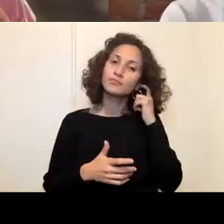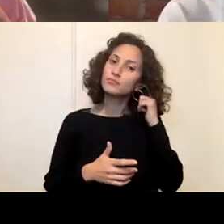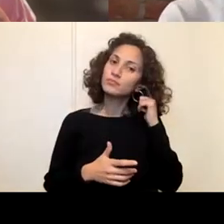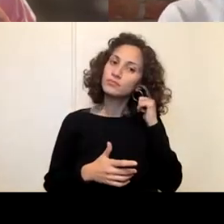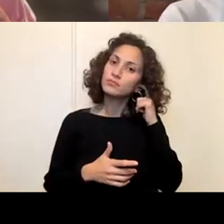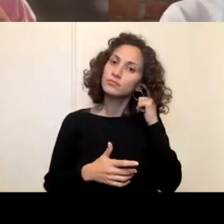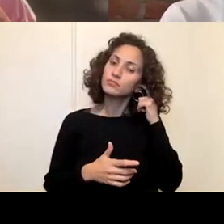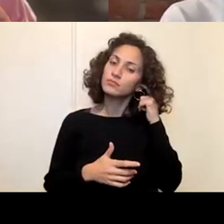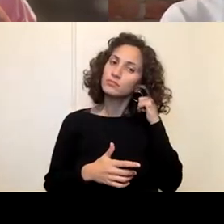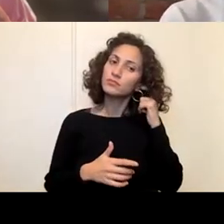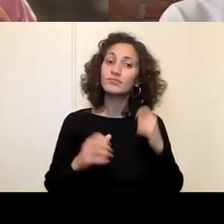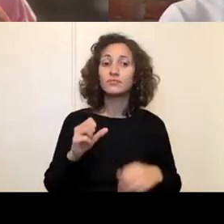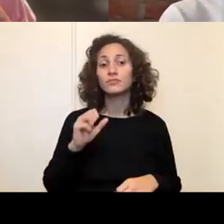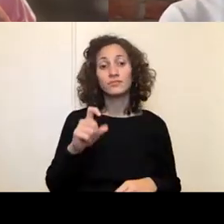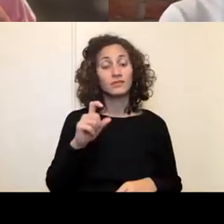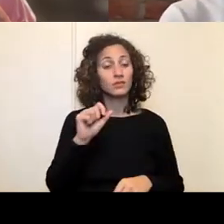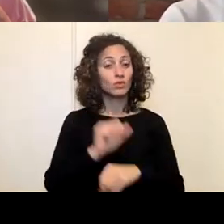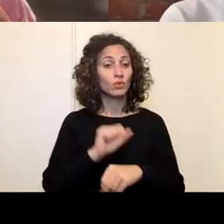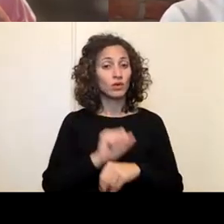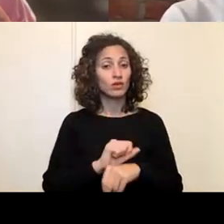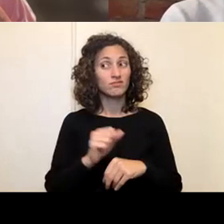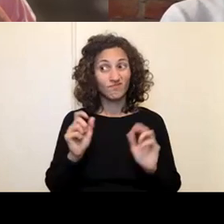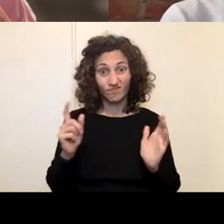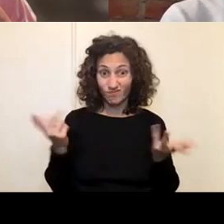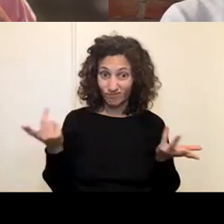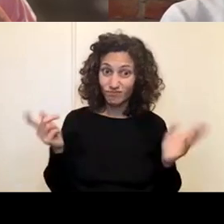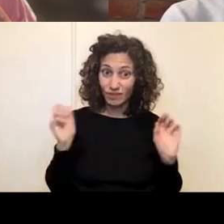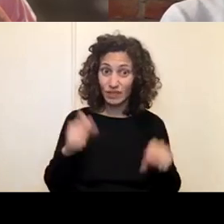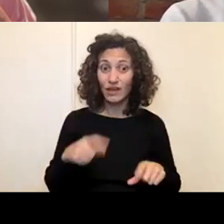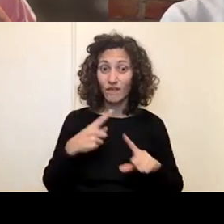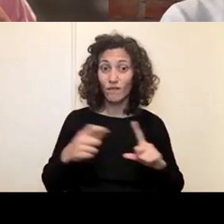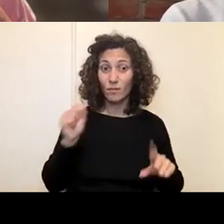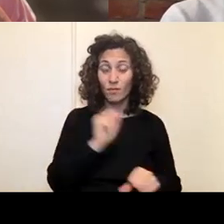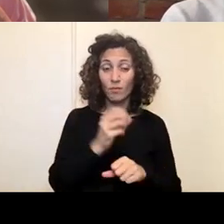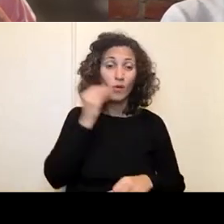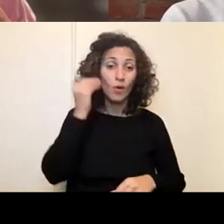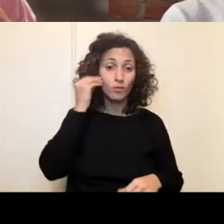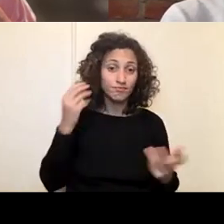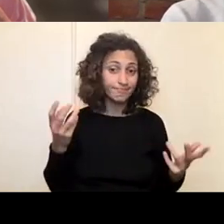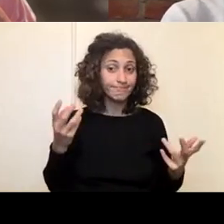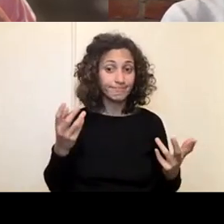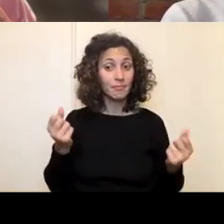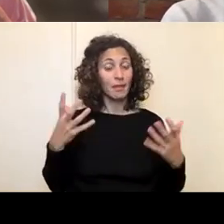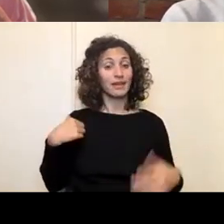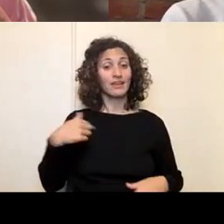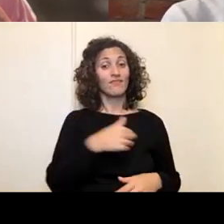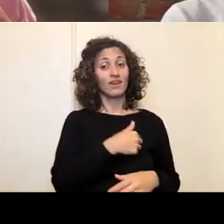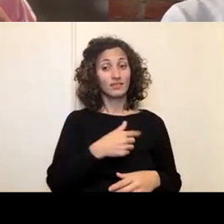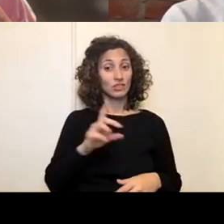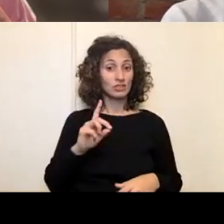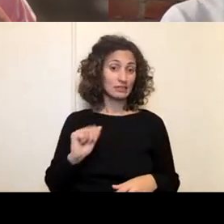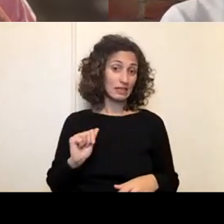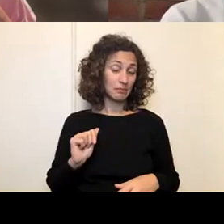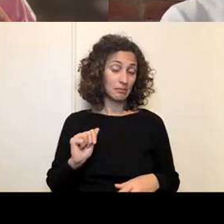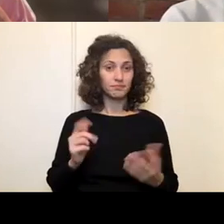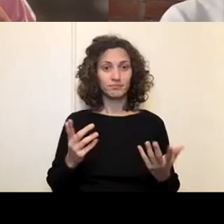it is something that can frequently be done from home. And for many of us who are disabled, it is easier for us